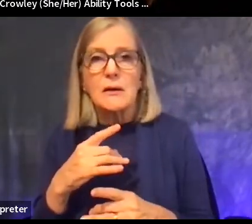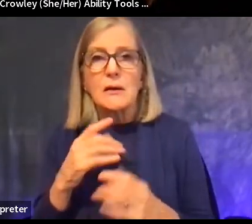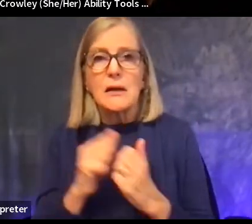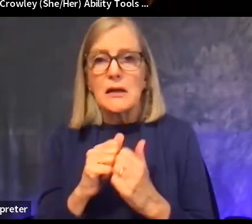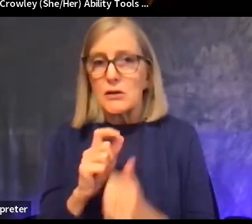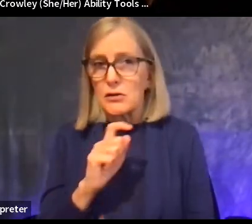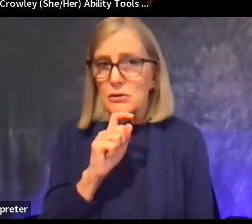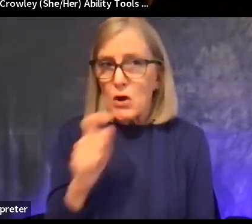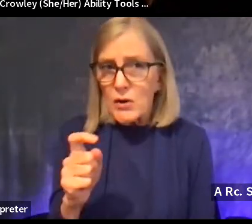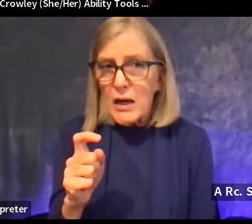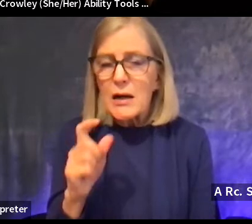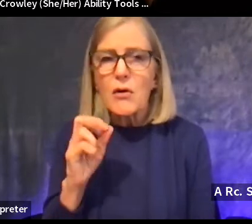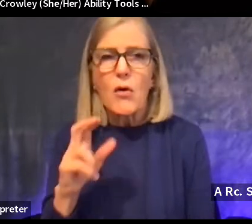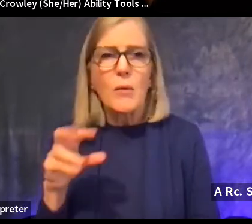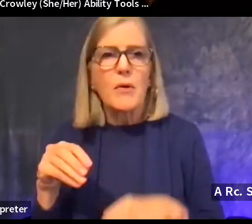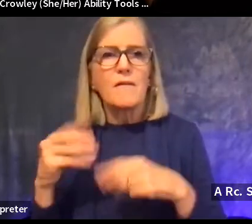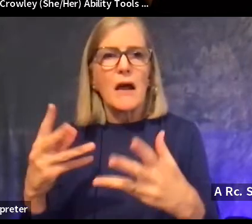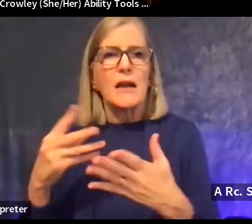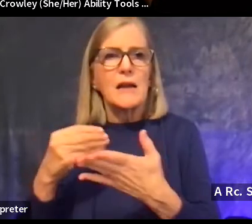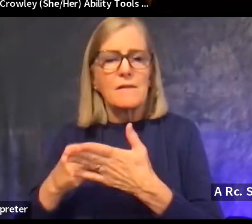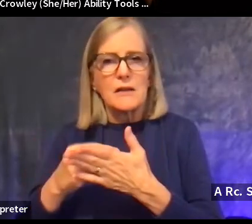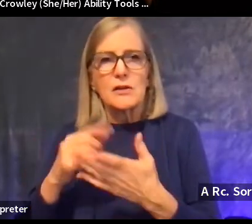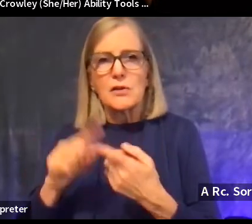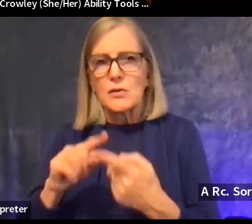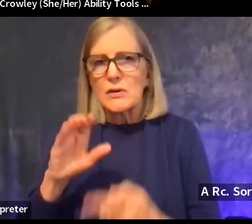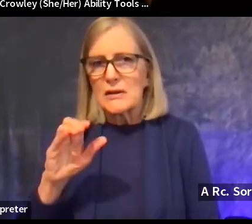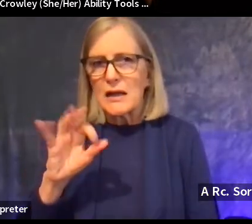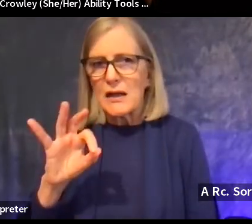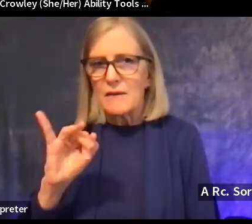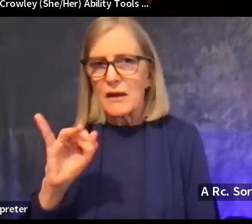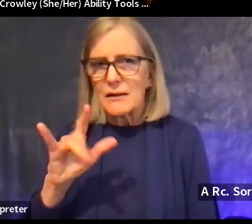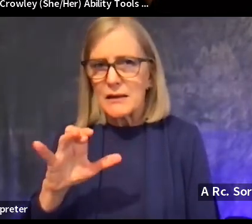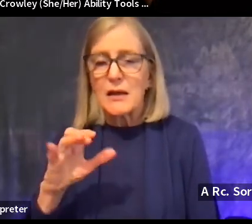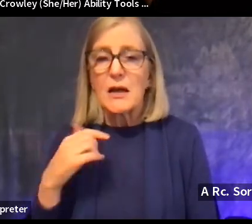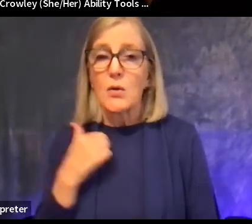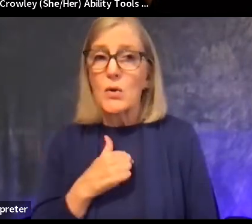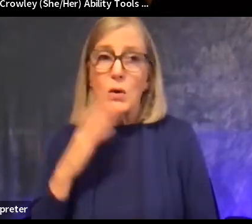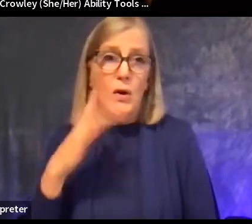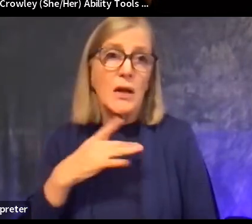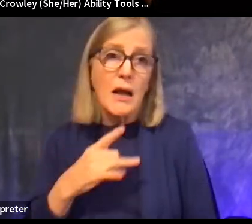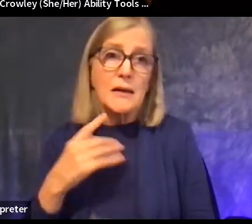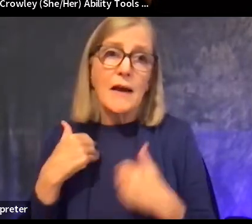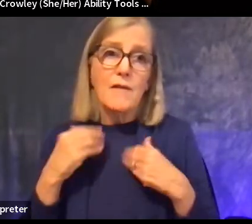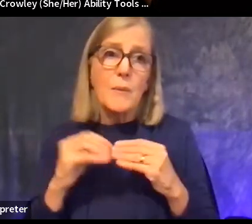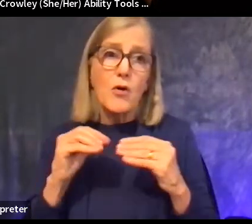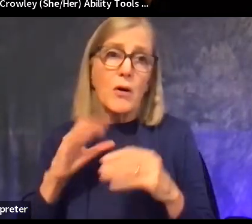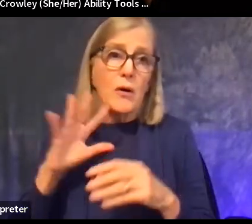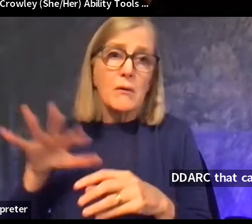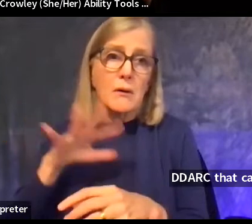or providing funds to CFILC, we'd love to make our services more comprehensive in the future.